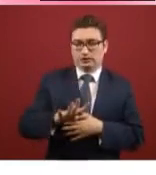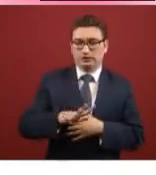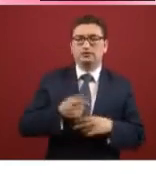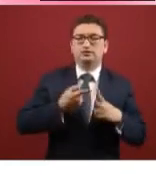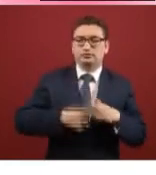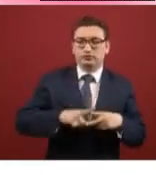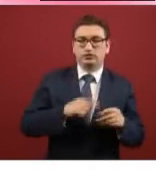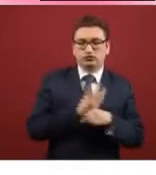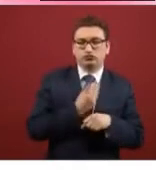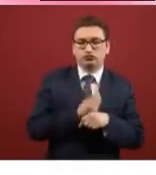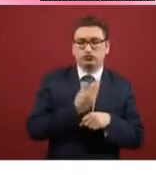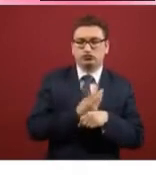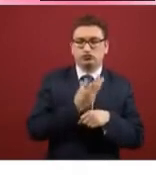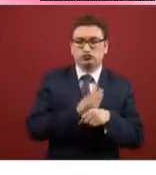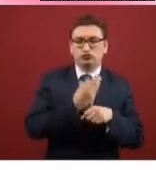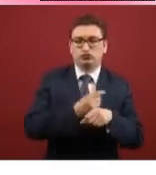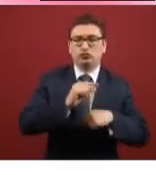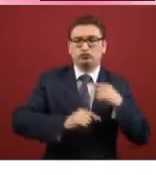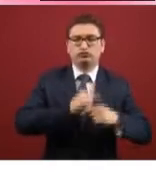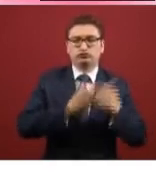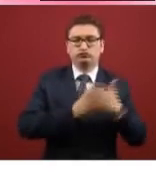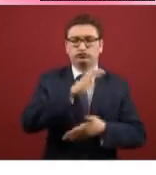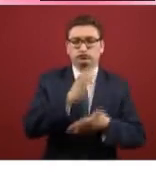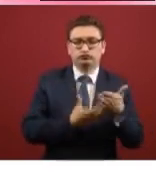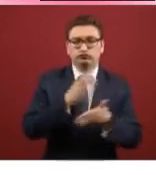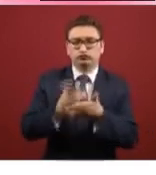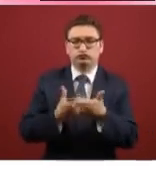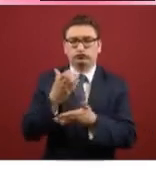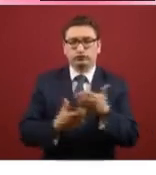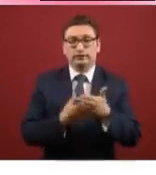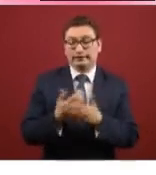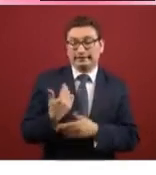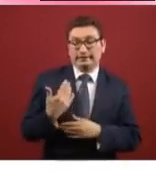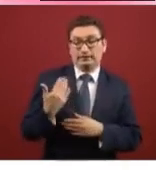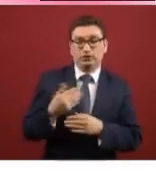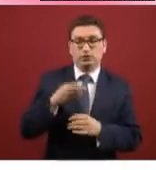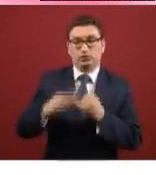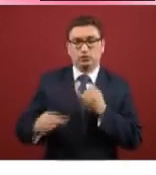the modernization of this road, where they got many contracts.